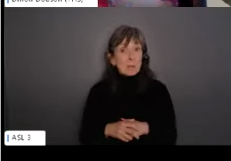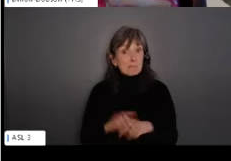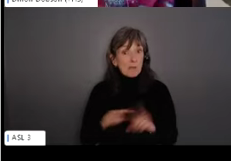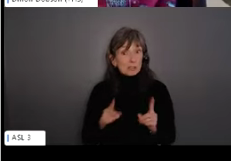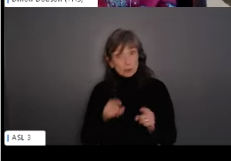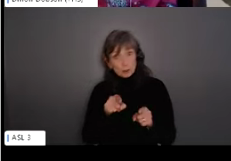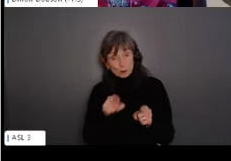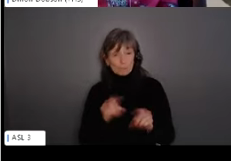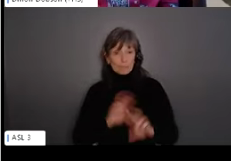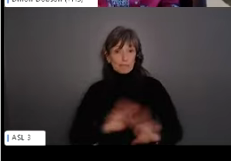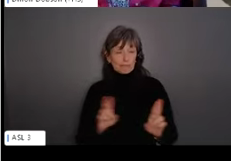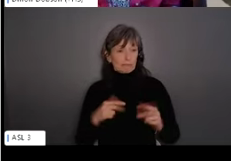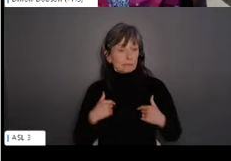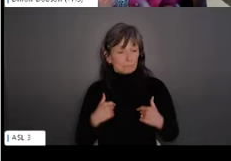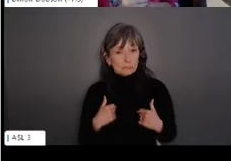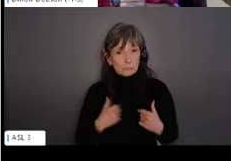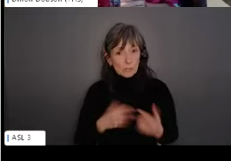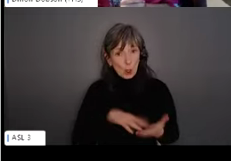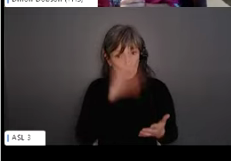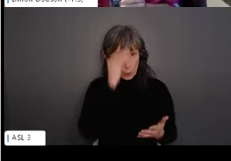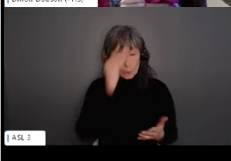then download it to your clients.